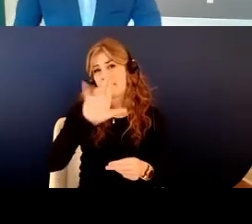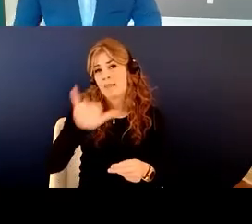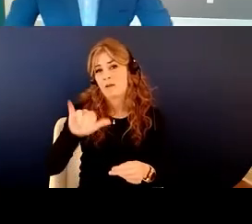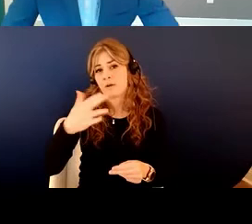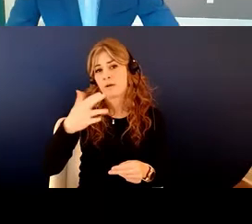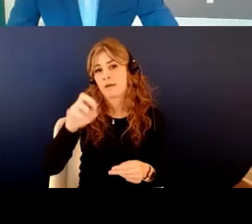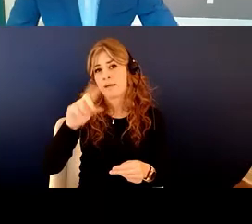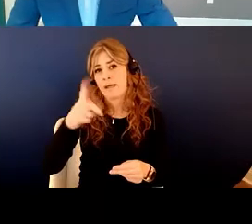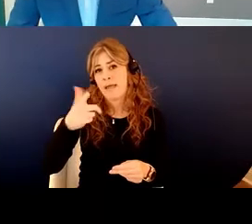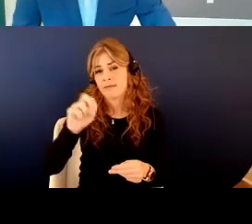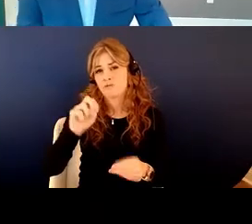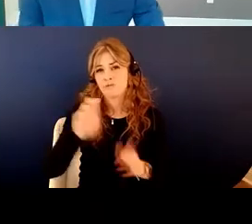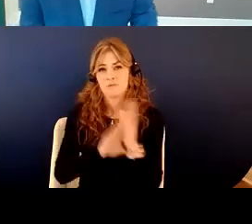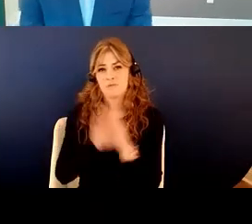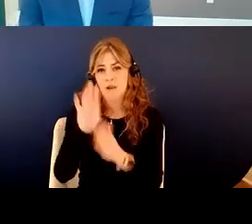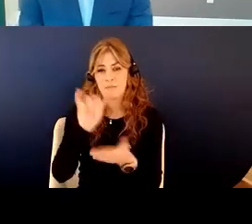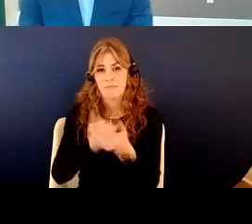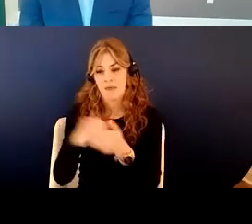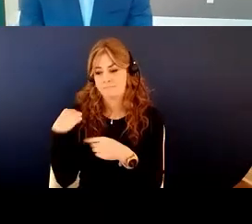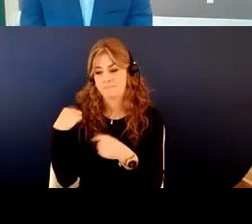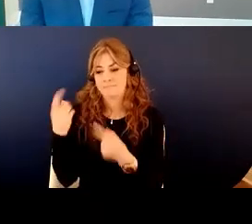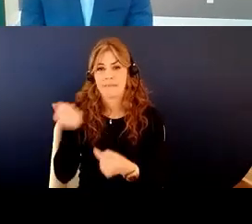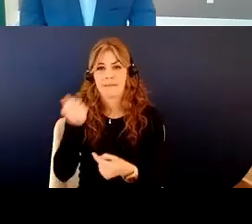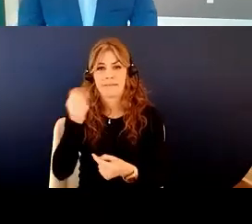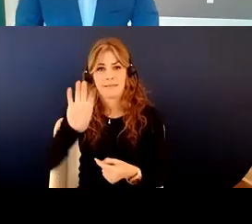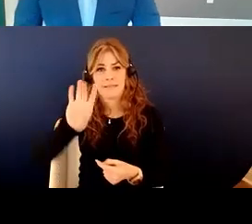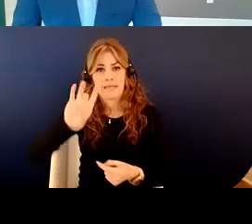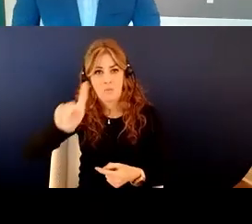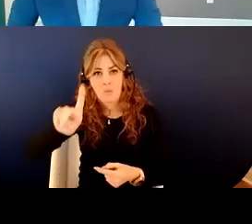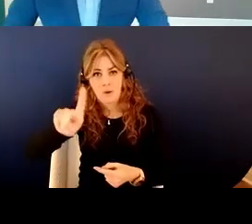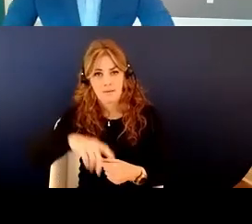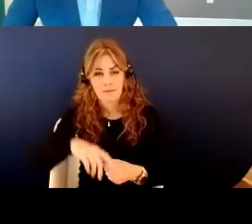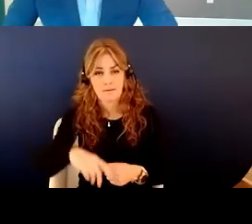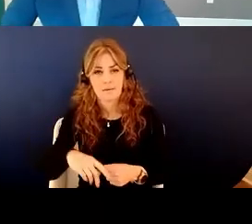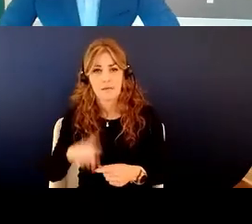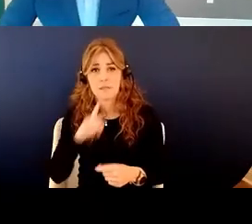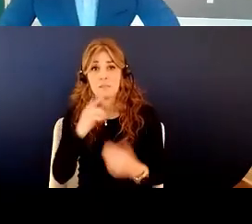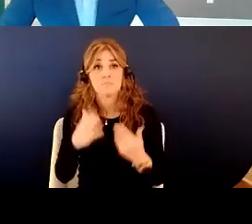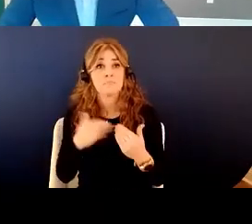in 1981. And it's a pretty